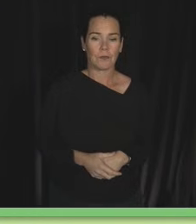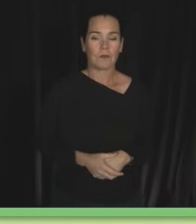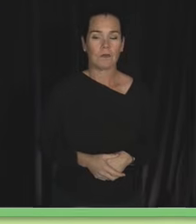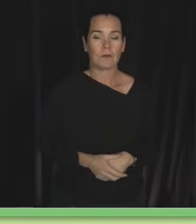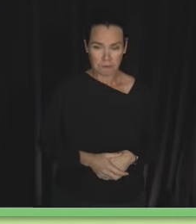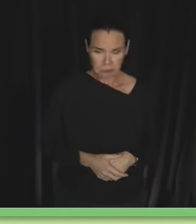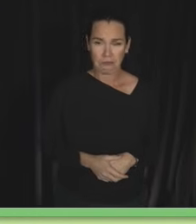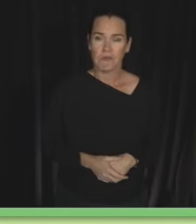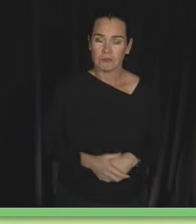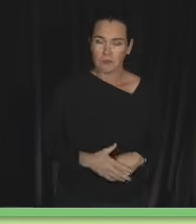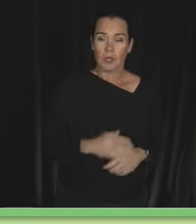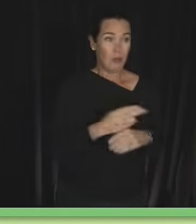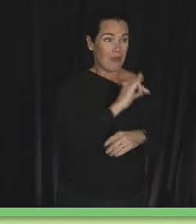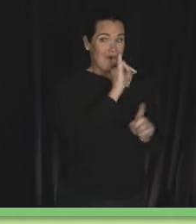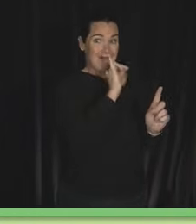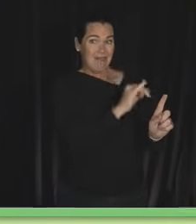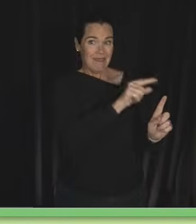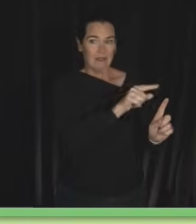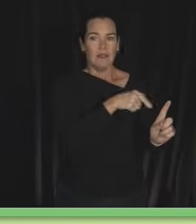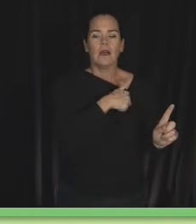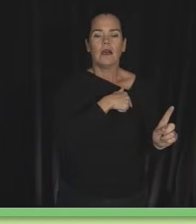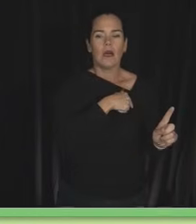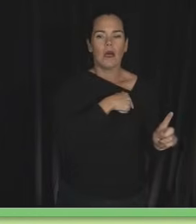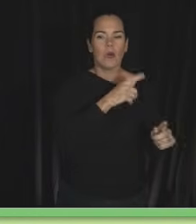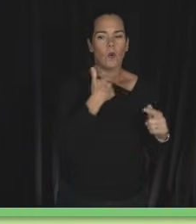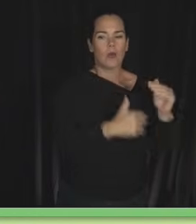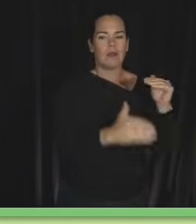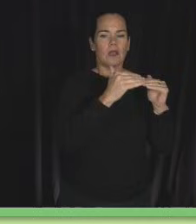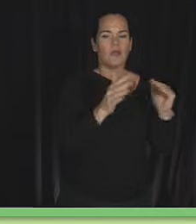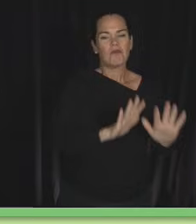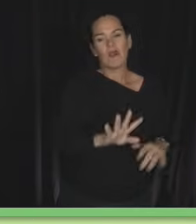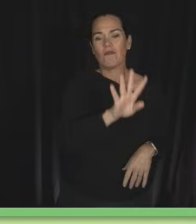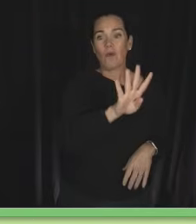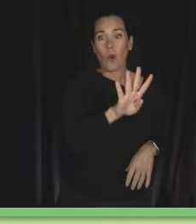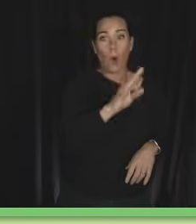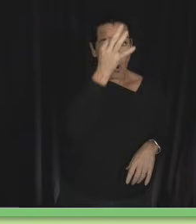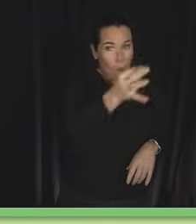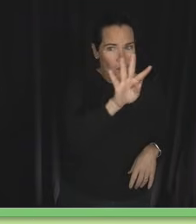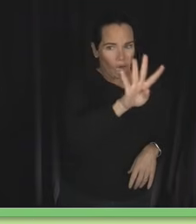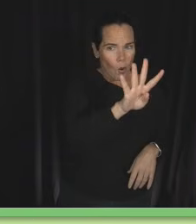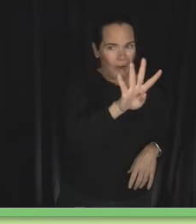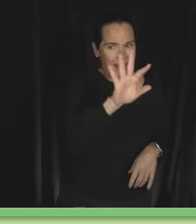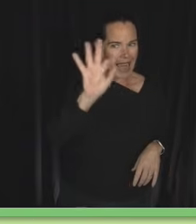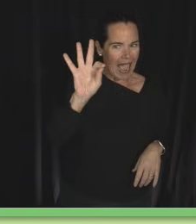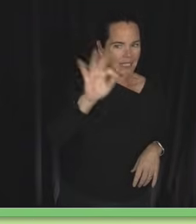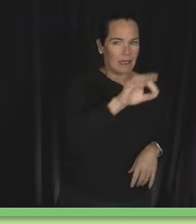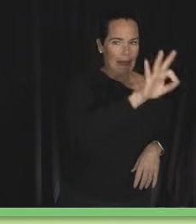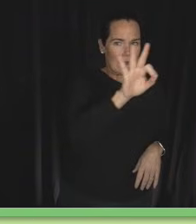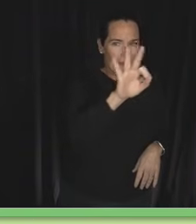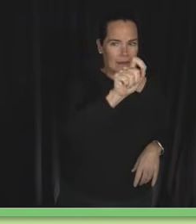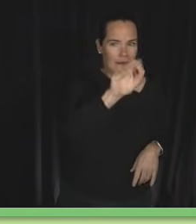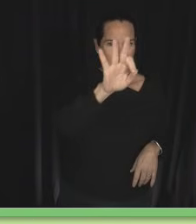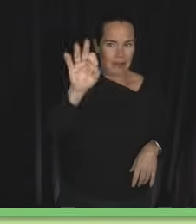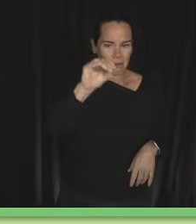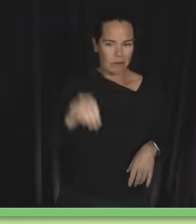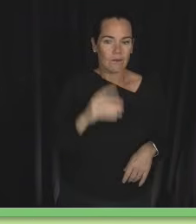Using this and some other things, we've been able to achieve almost 4 nines of reliability in our upgrade success rate across all of control